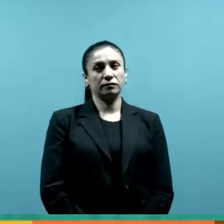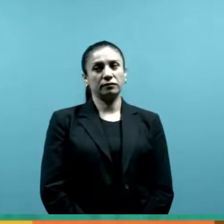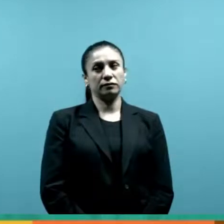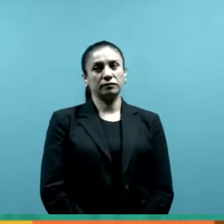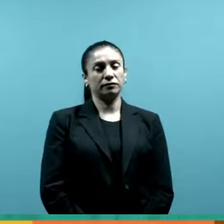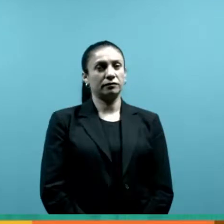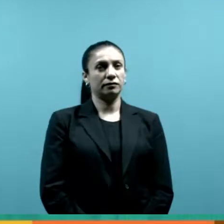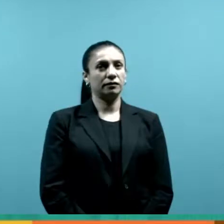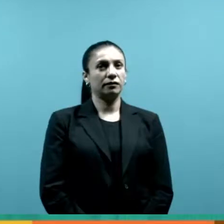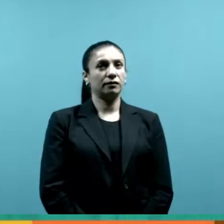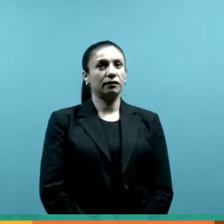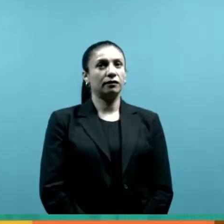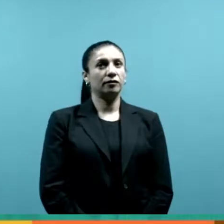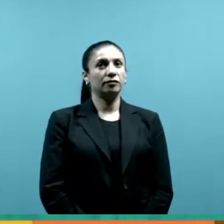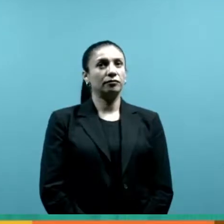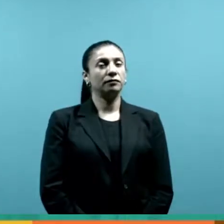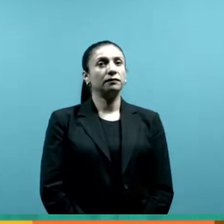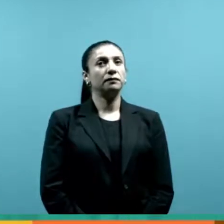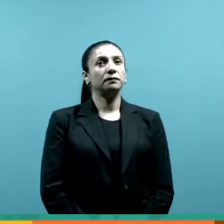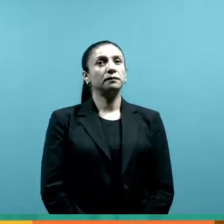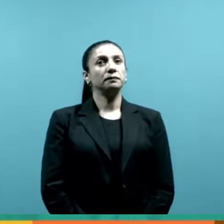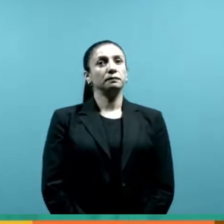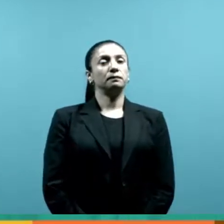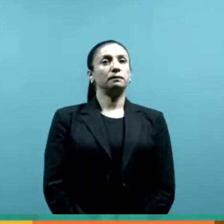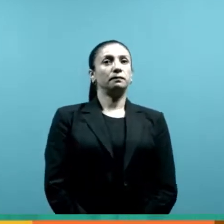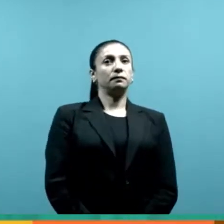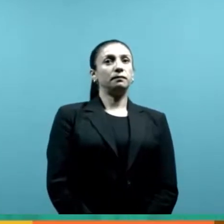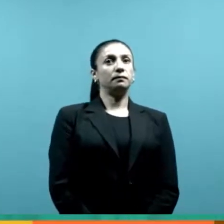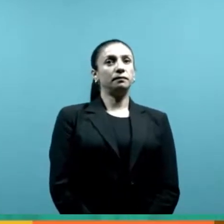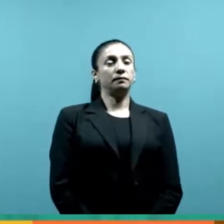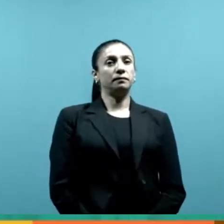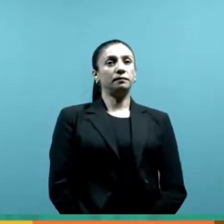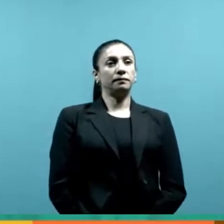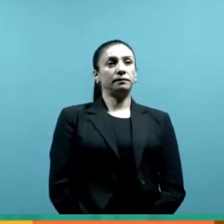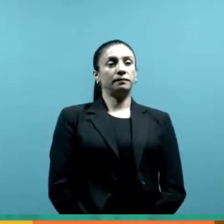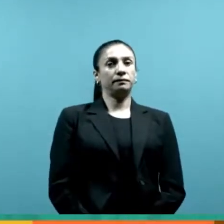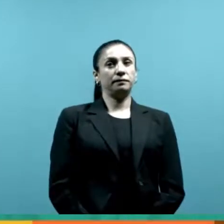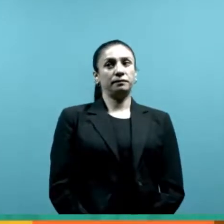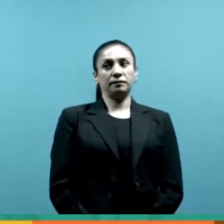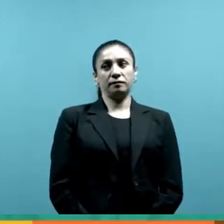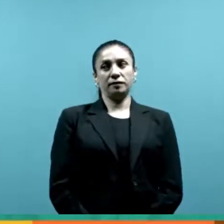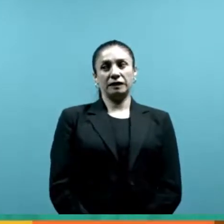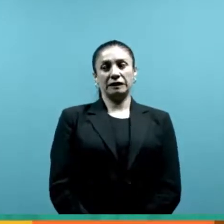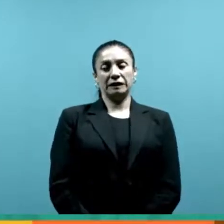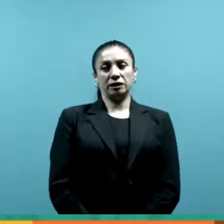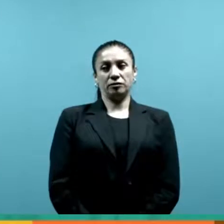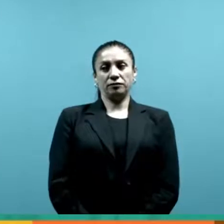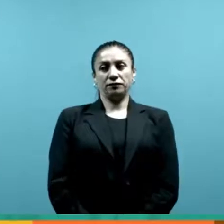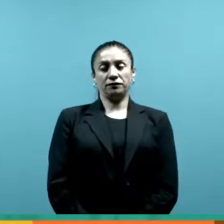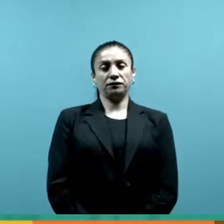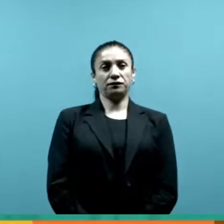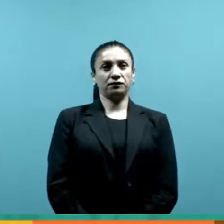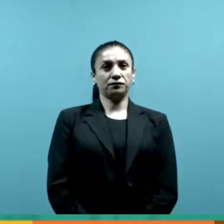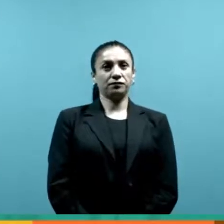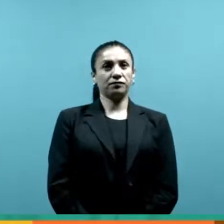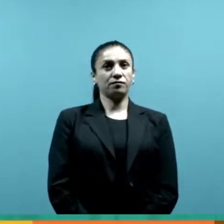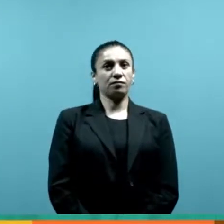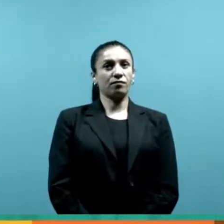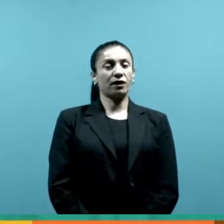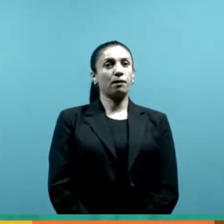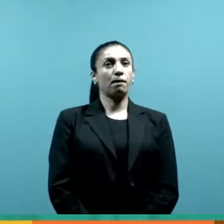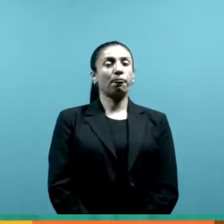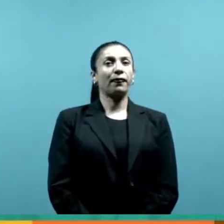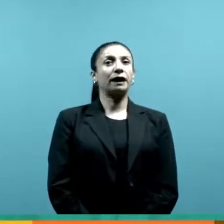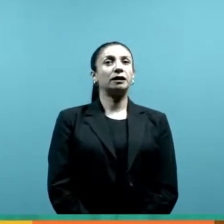different ways, or at least ask these questions, because sometimes these questions cannot be answered very easily, but find a way so